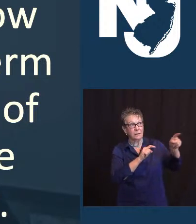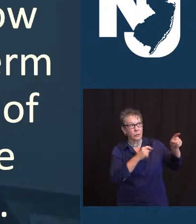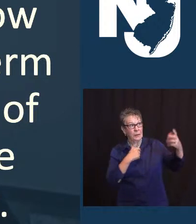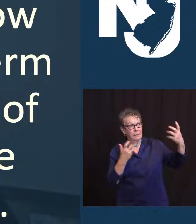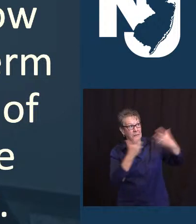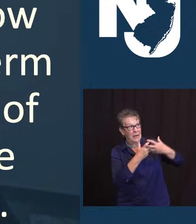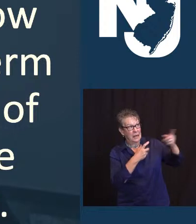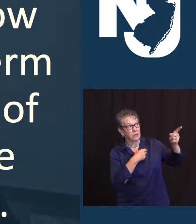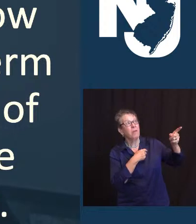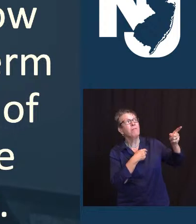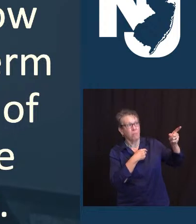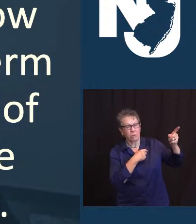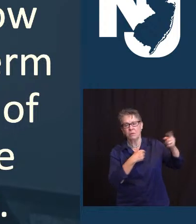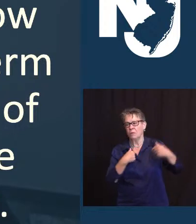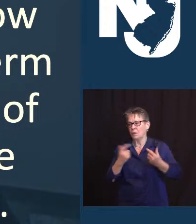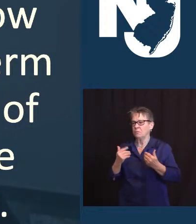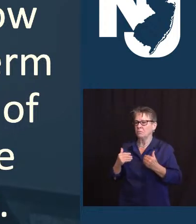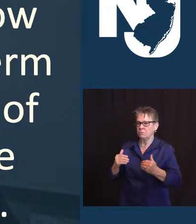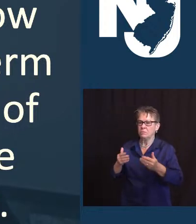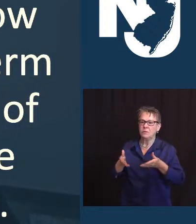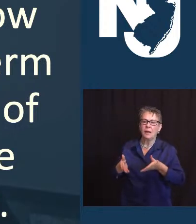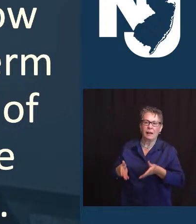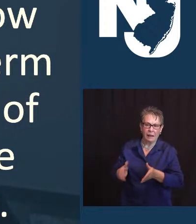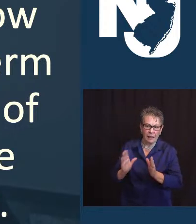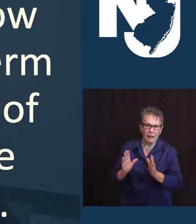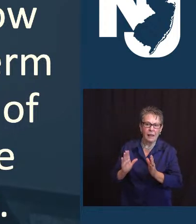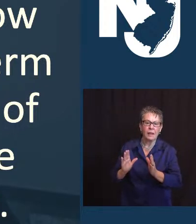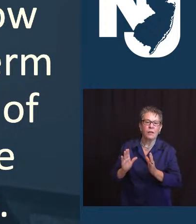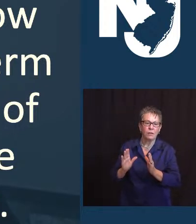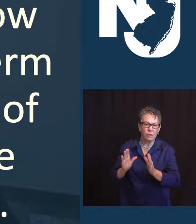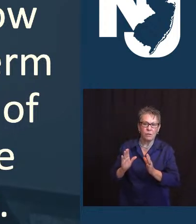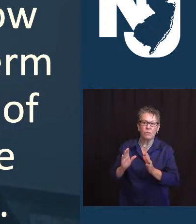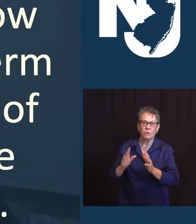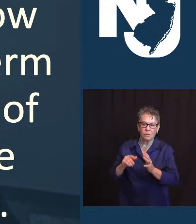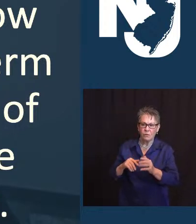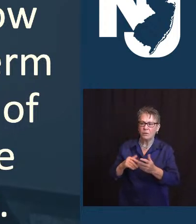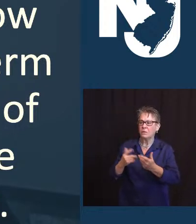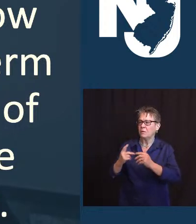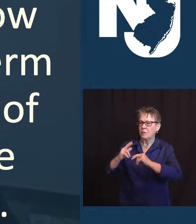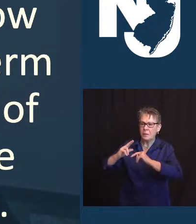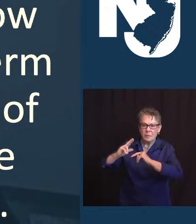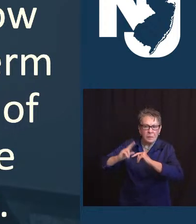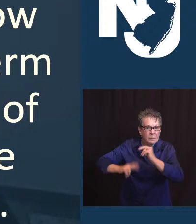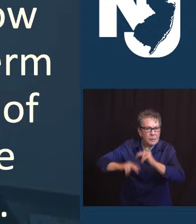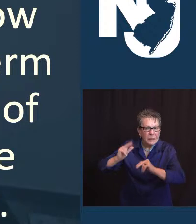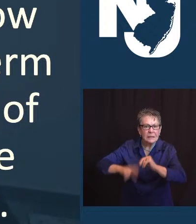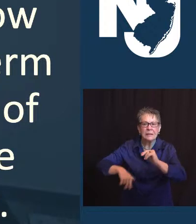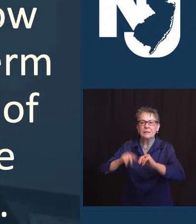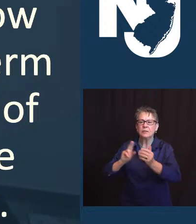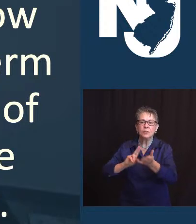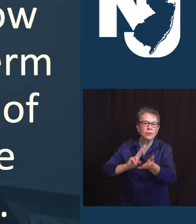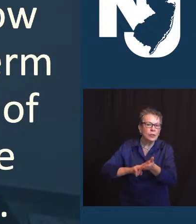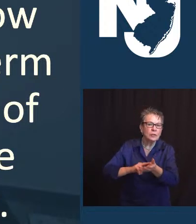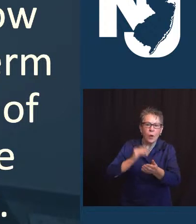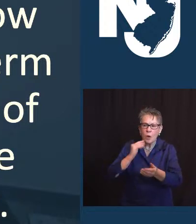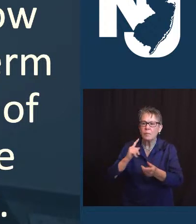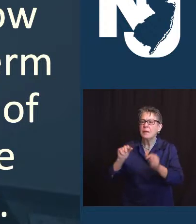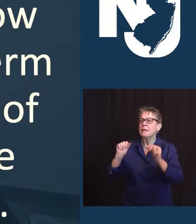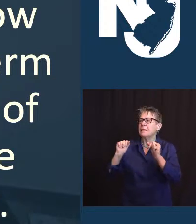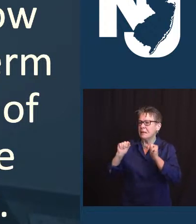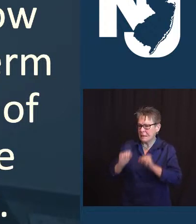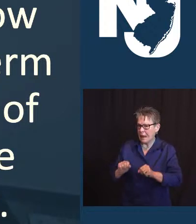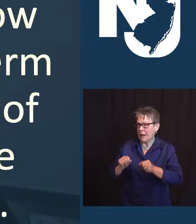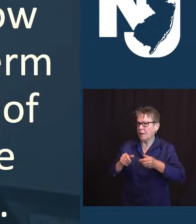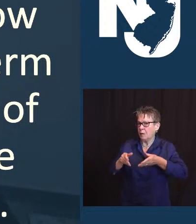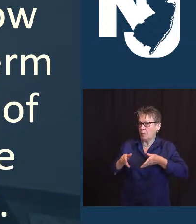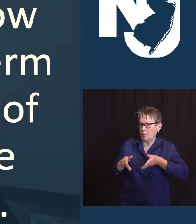past weeks, our long-term care facilities should be working with families to allow for in-person visitation with